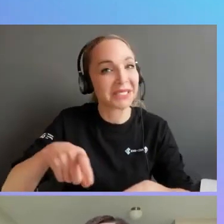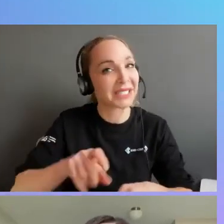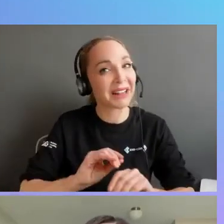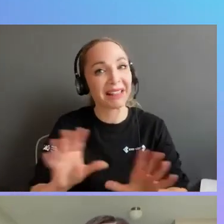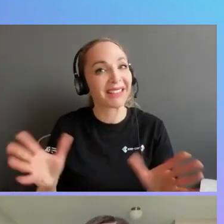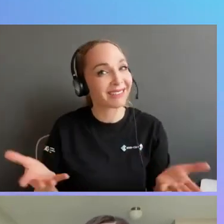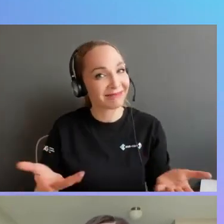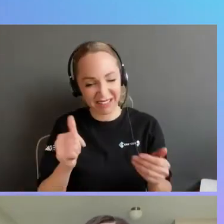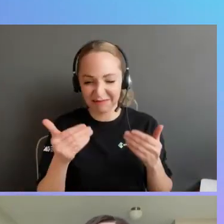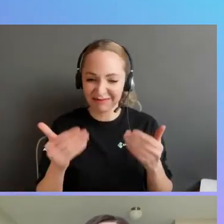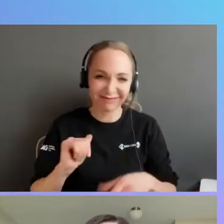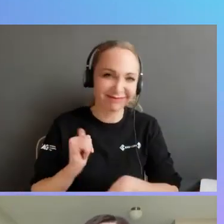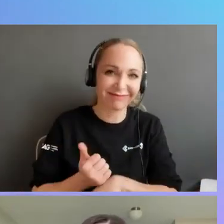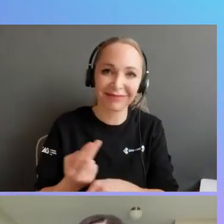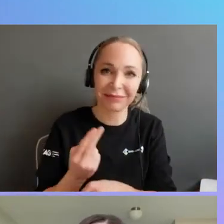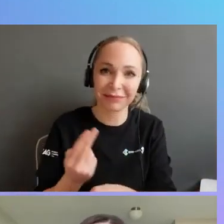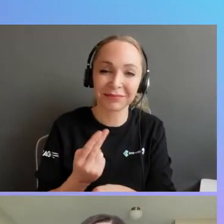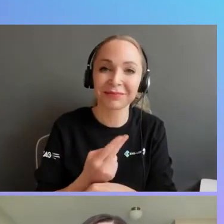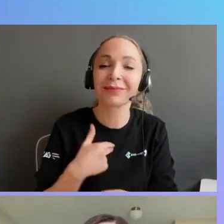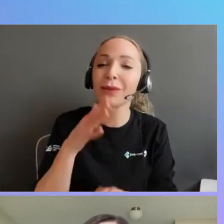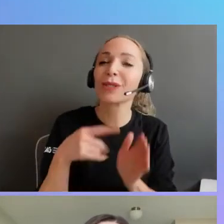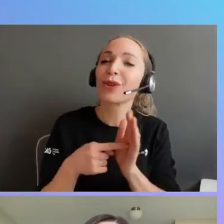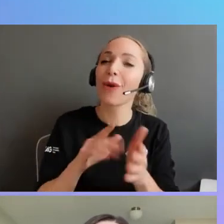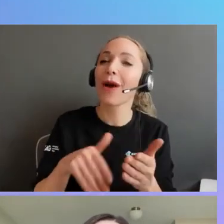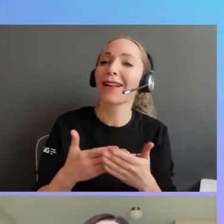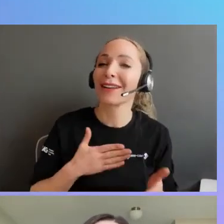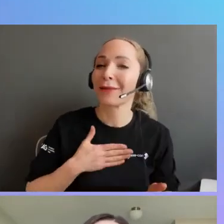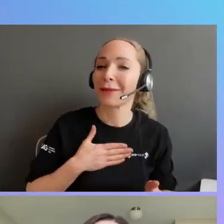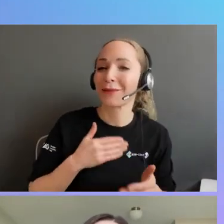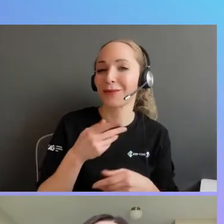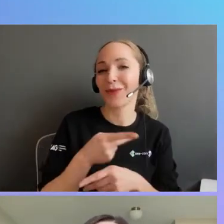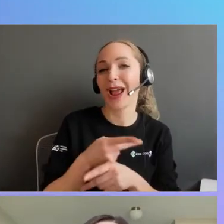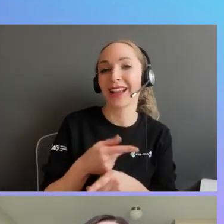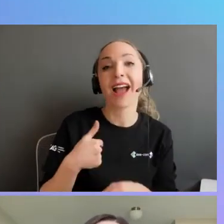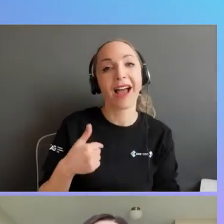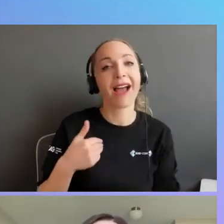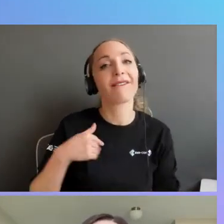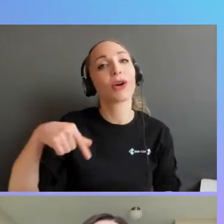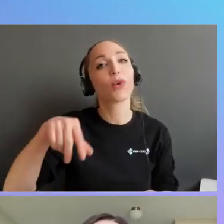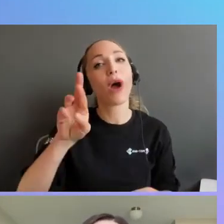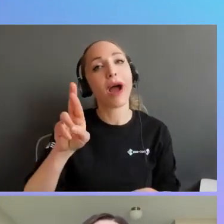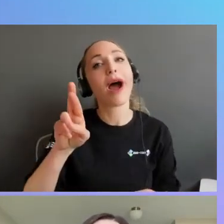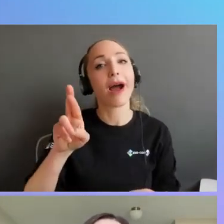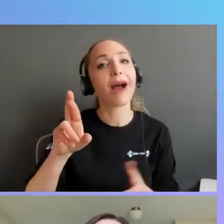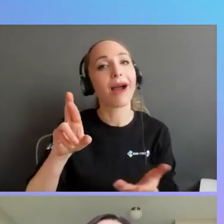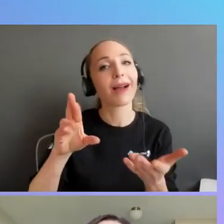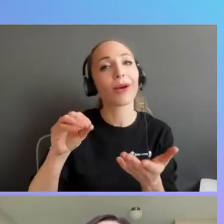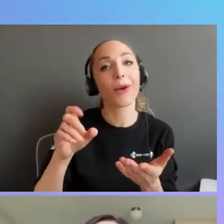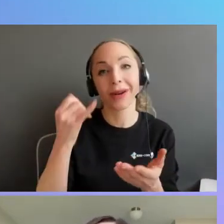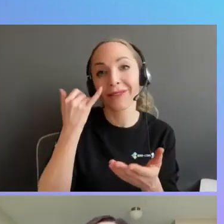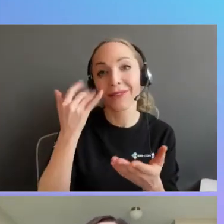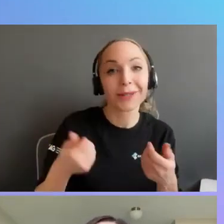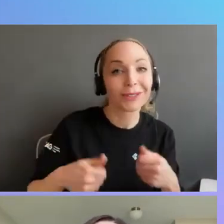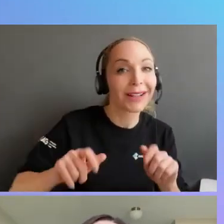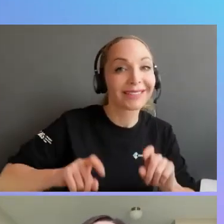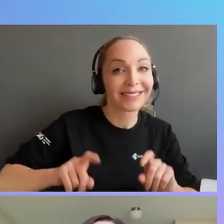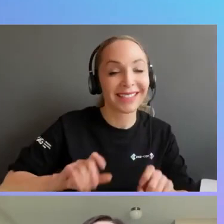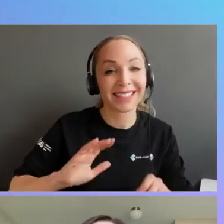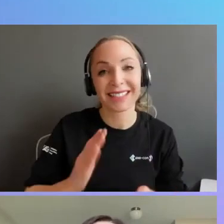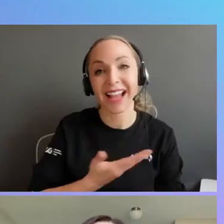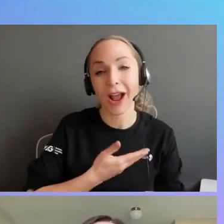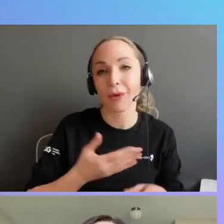slides where I am showing some of our products, just a note here, I do have a QR code if you want to try our free 14-day trial, or you can go to